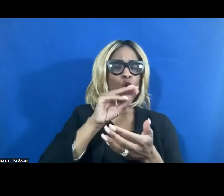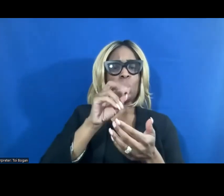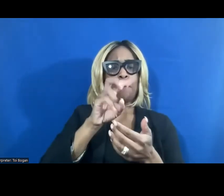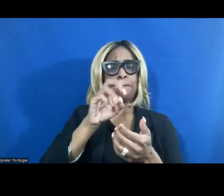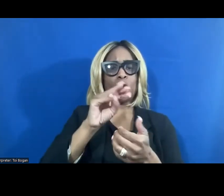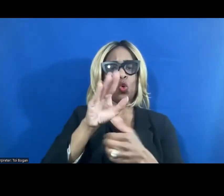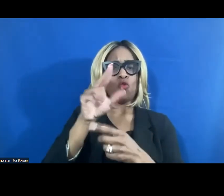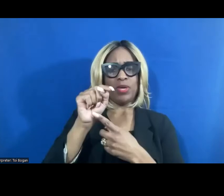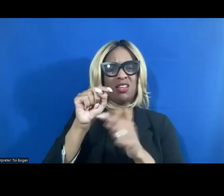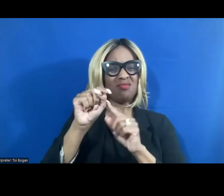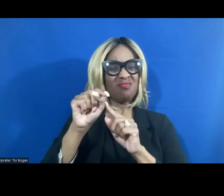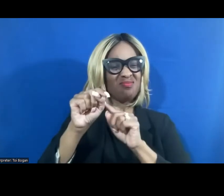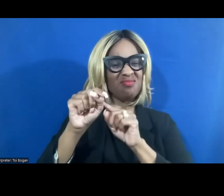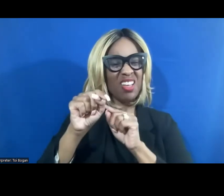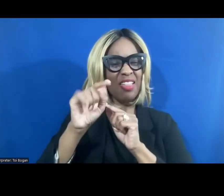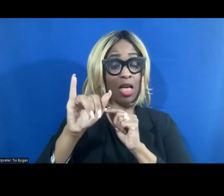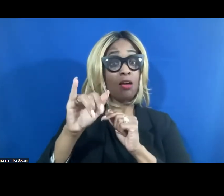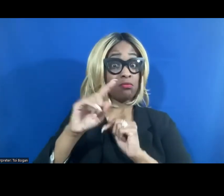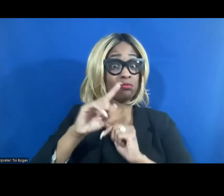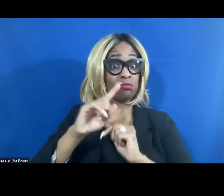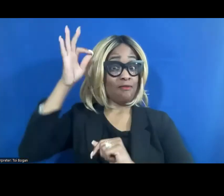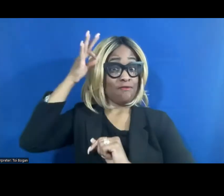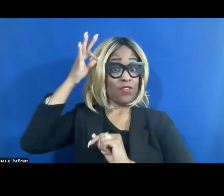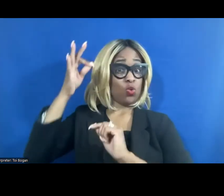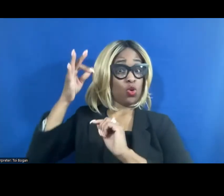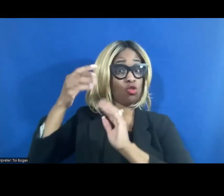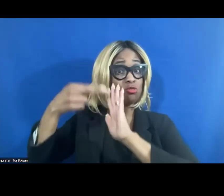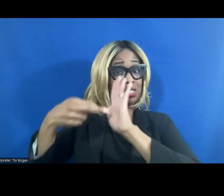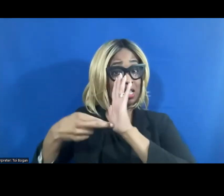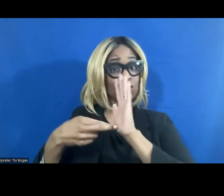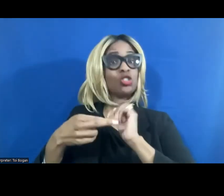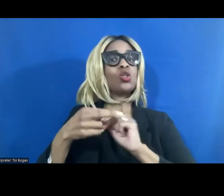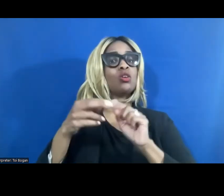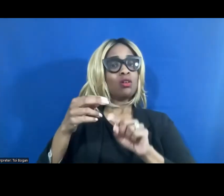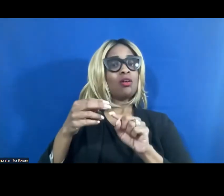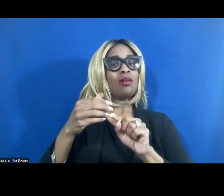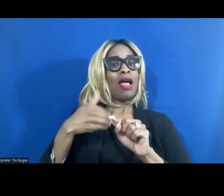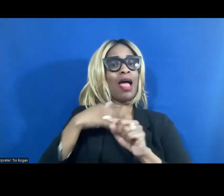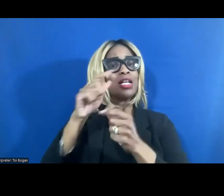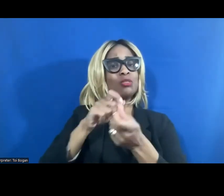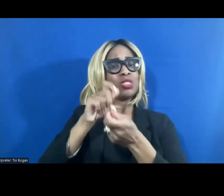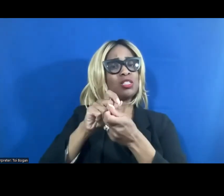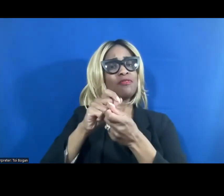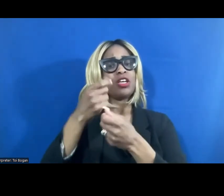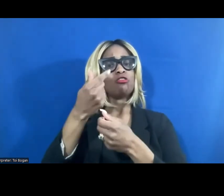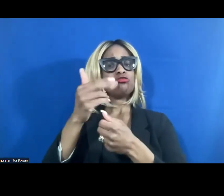talking about something that's actually in federal statute, and the health center movement has specific grant